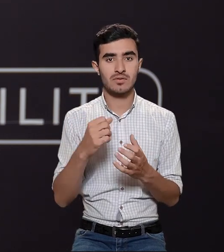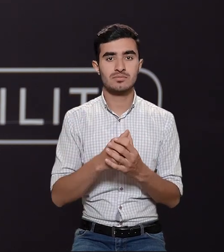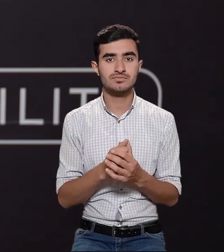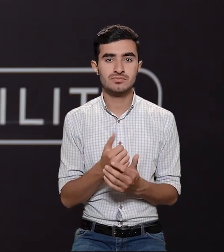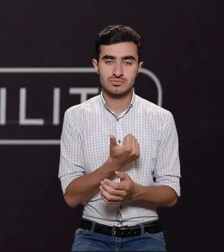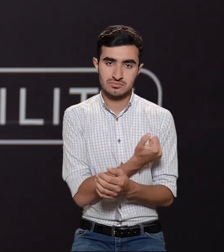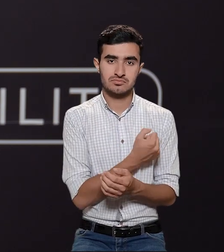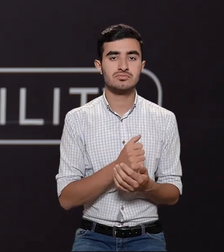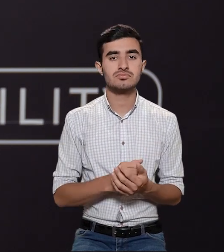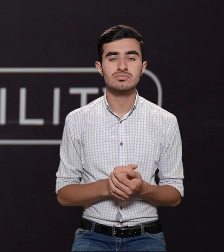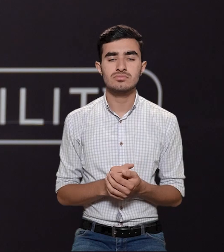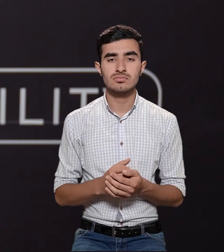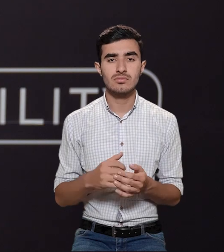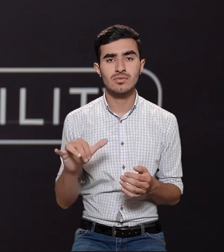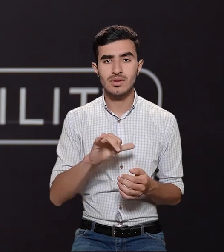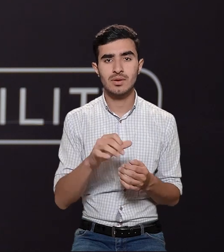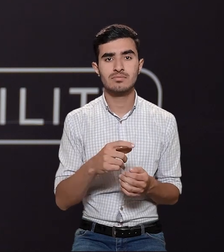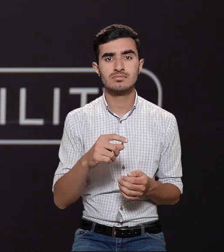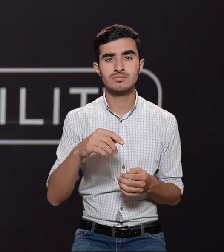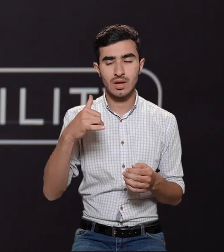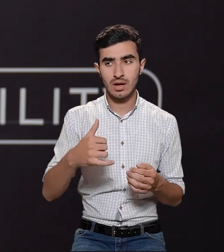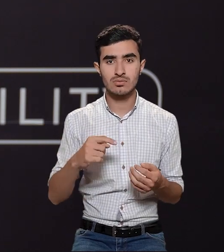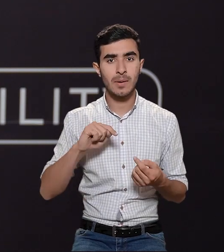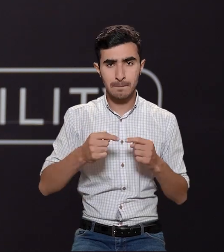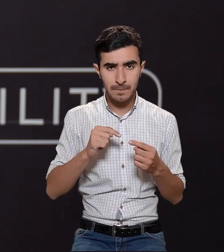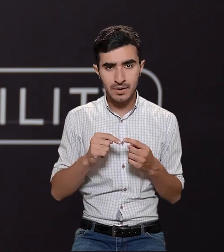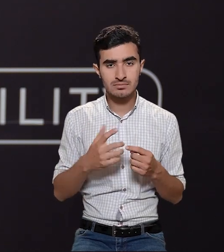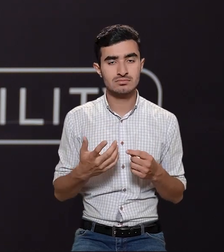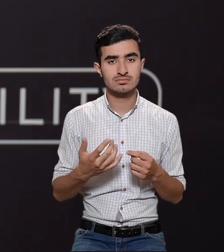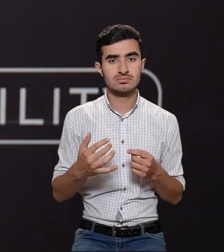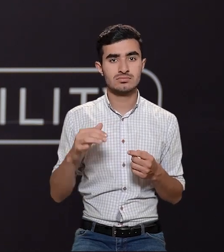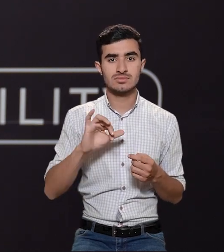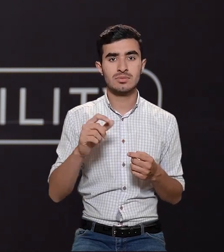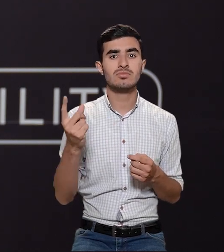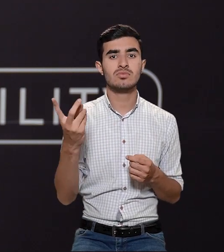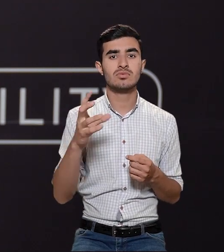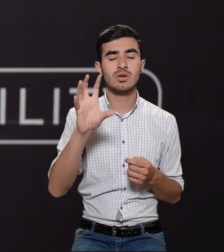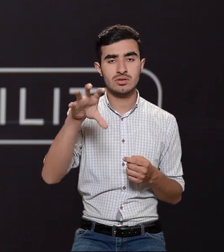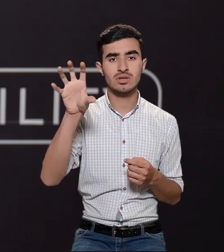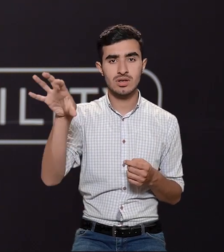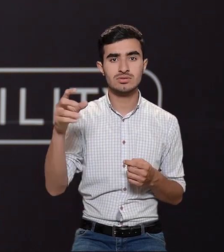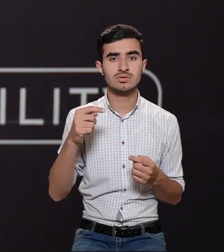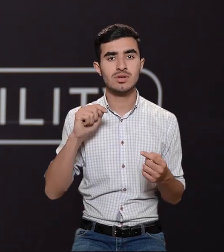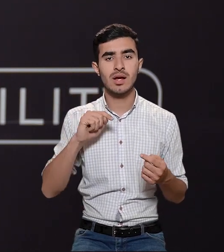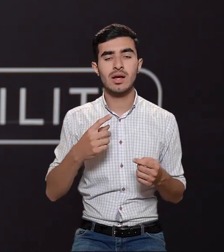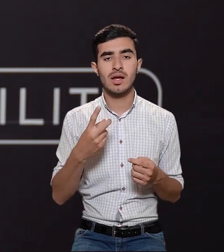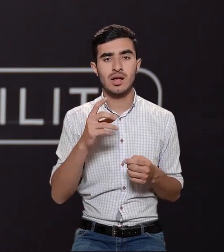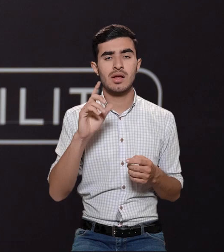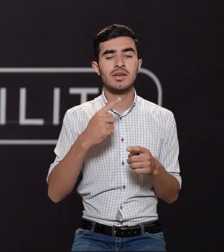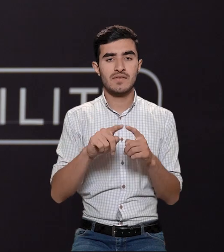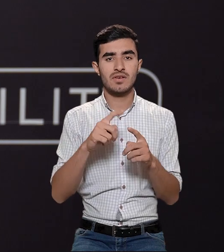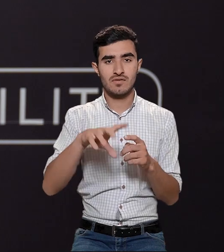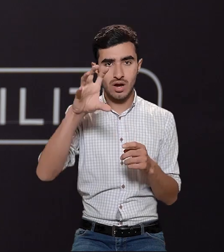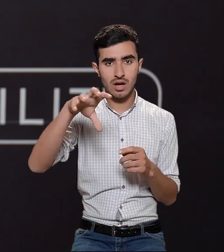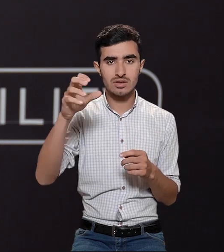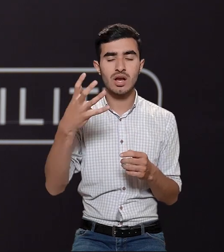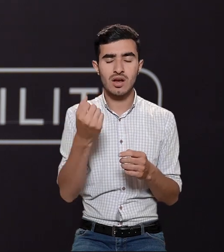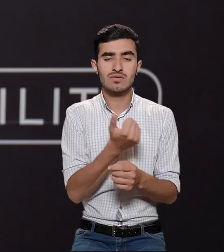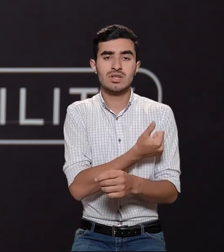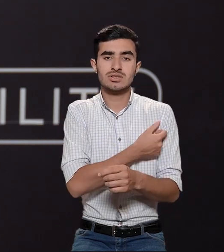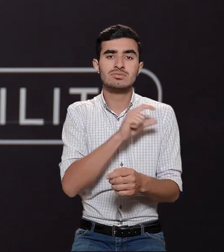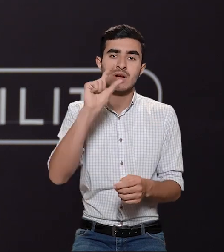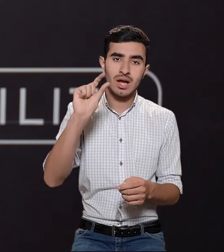also come. And similarly, in pain in certain countries is only a prerogative